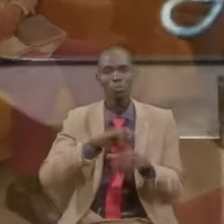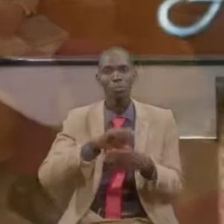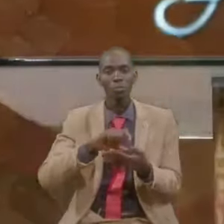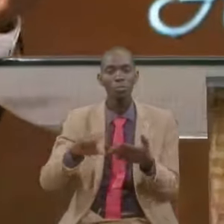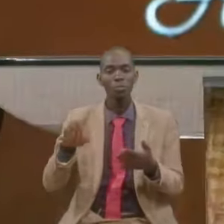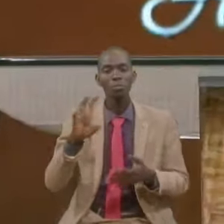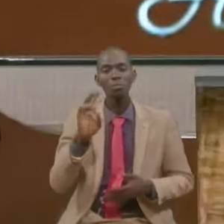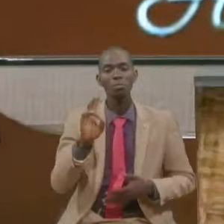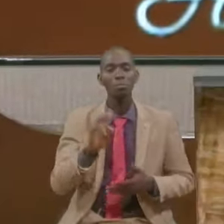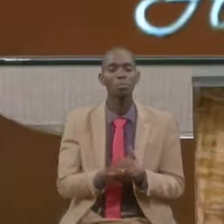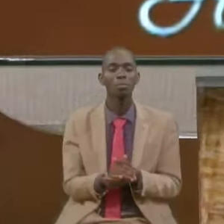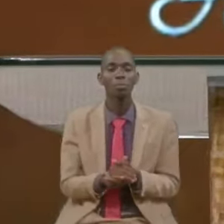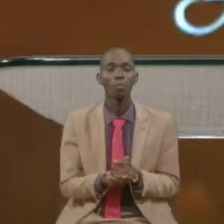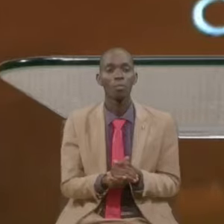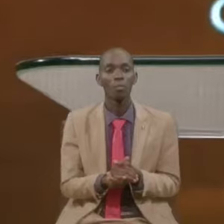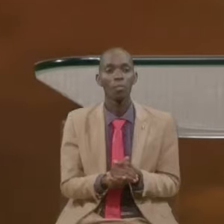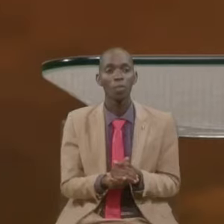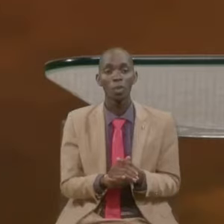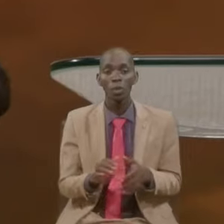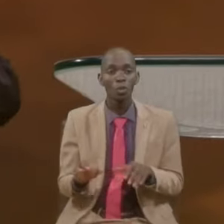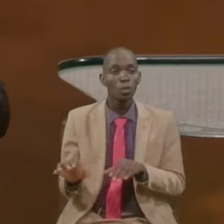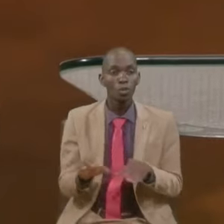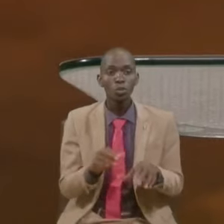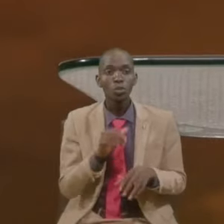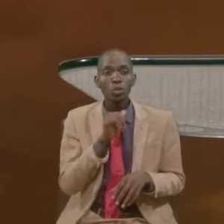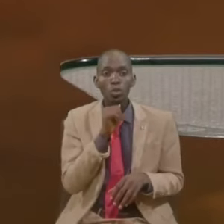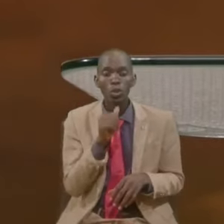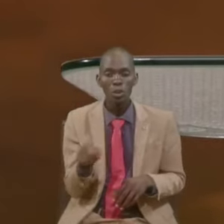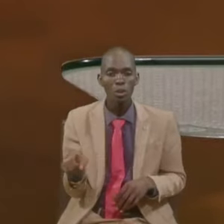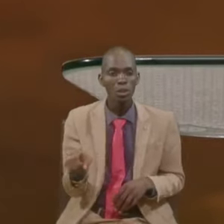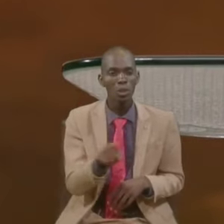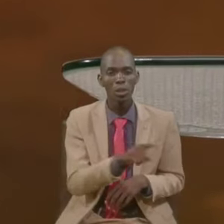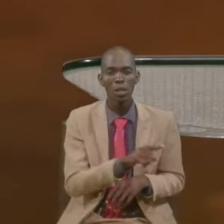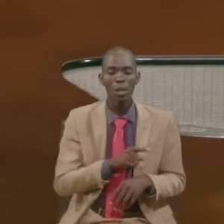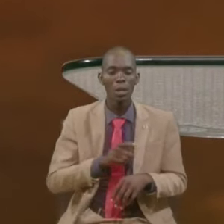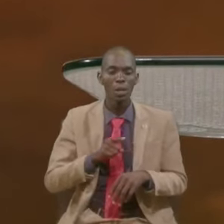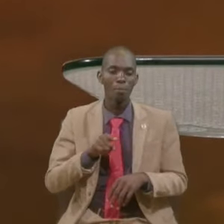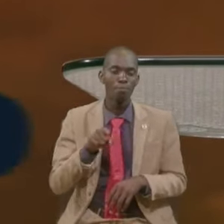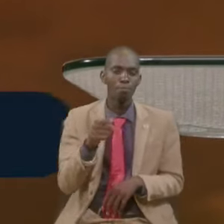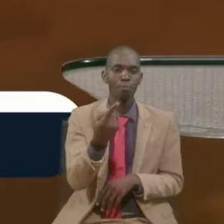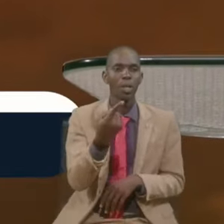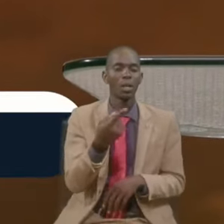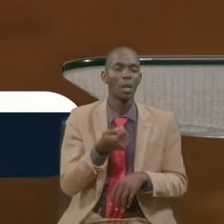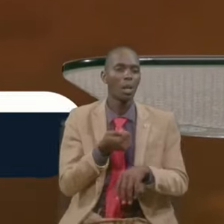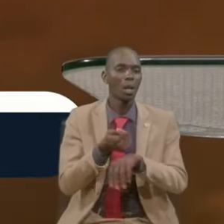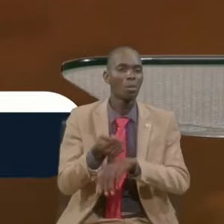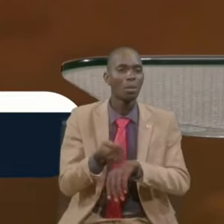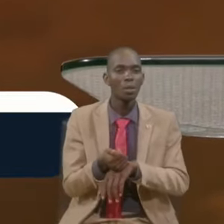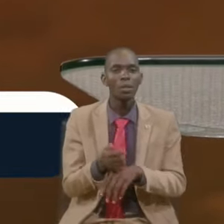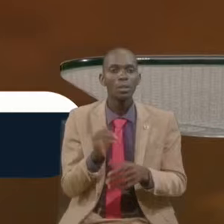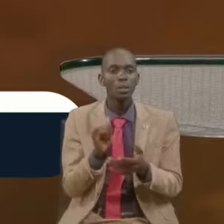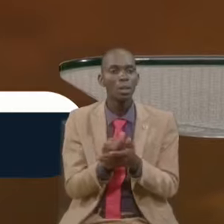In verse 7 it says, do not they blaspheme that